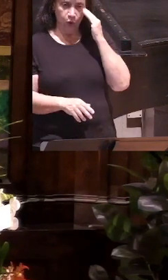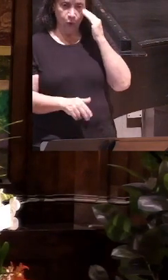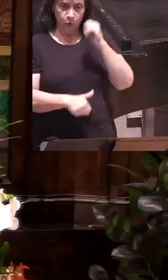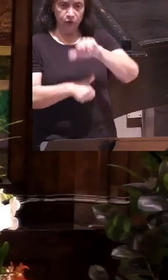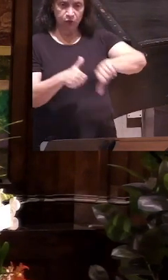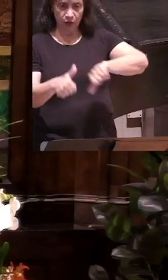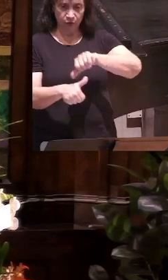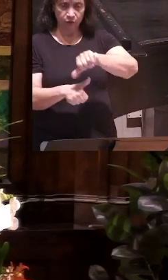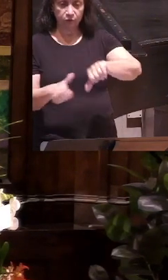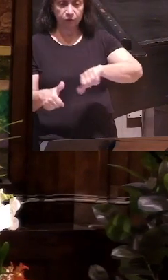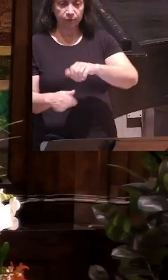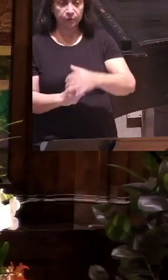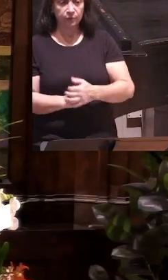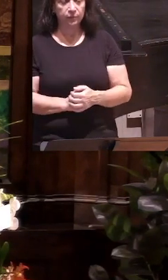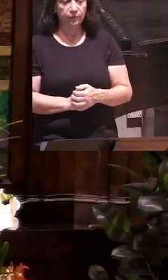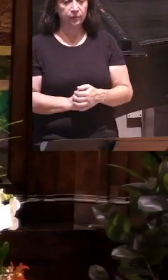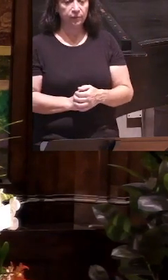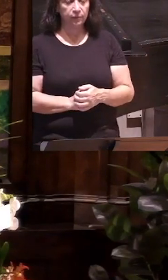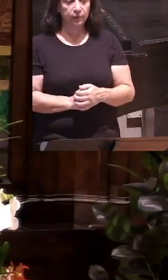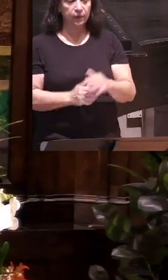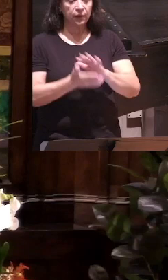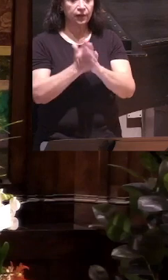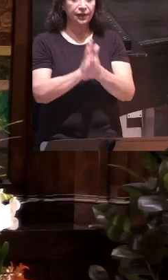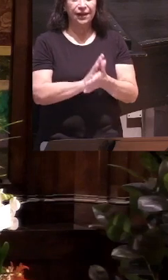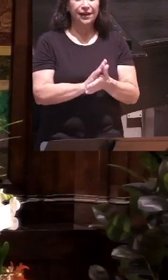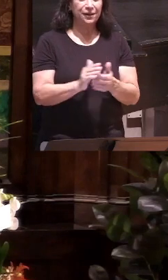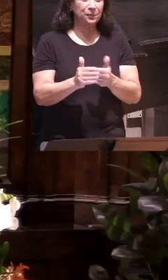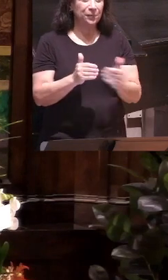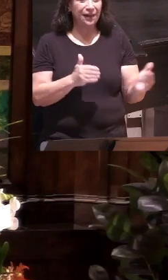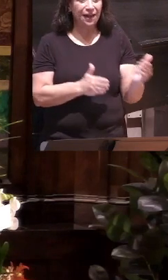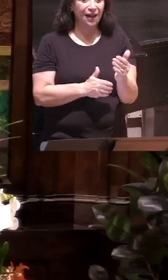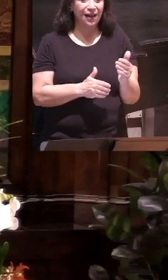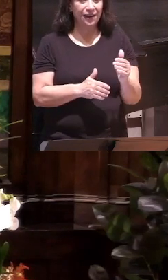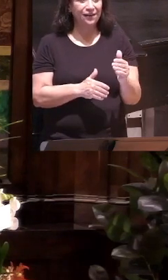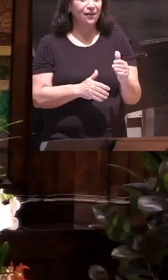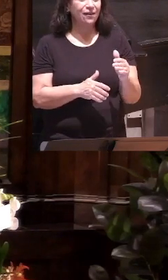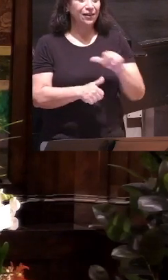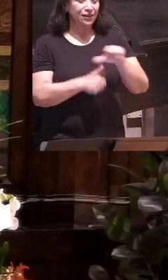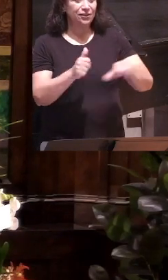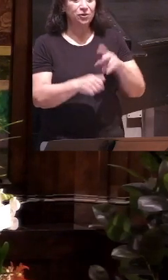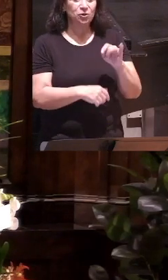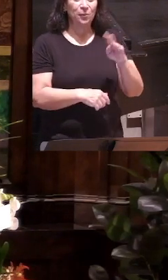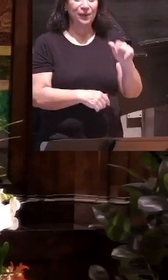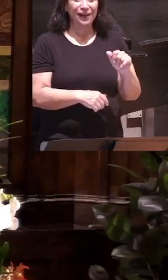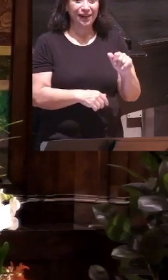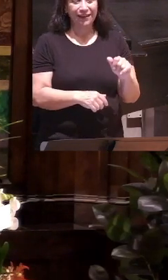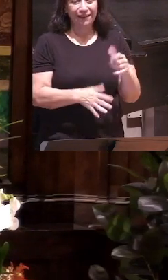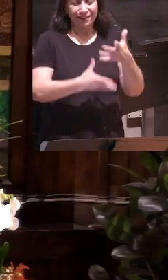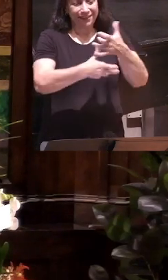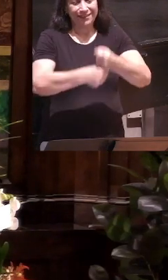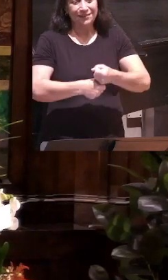other, getting past our social media highlight reels.